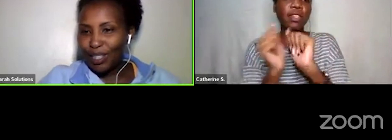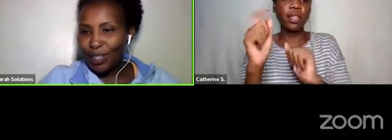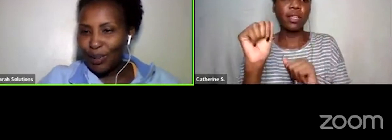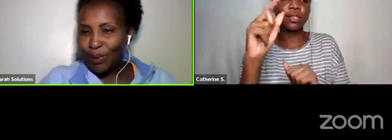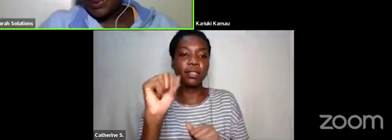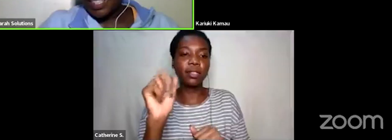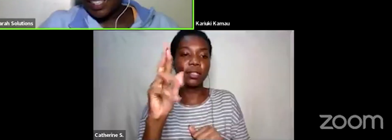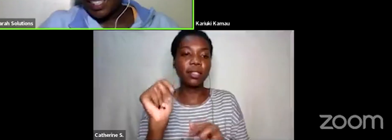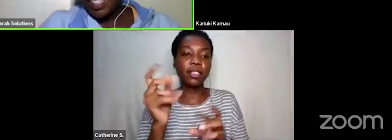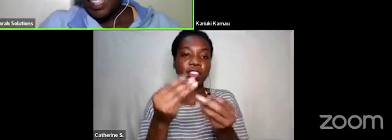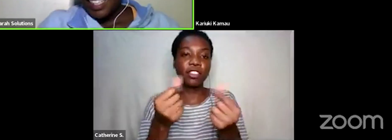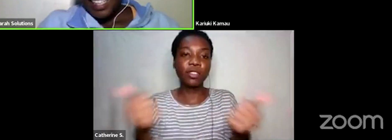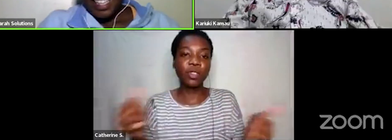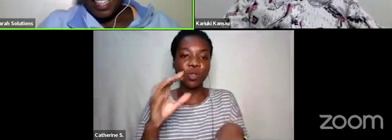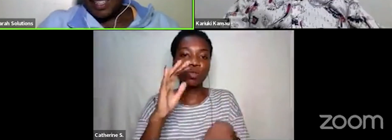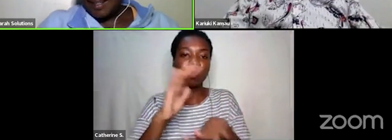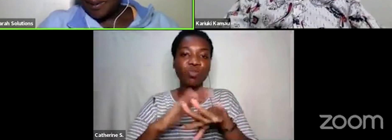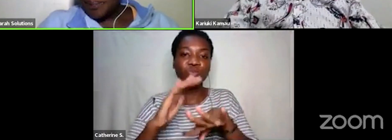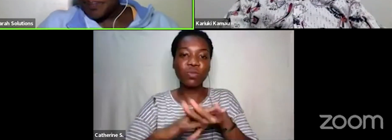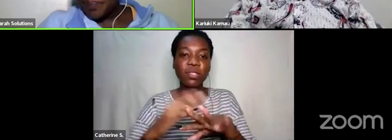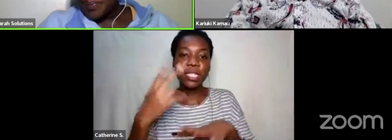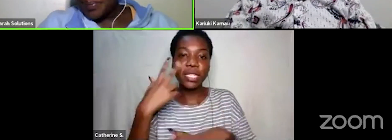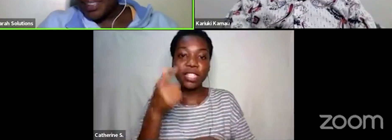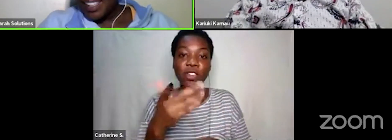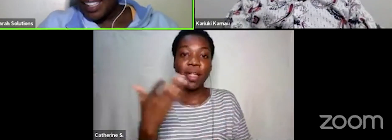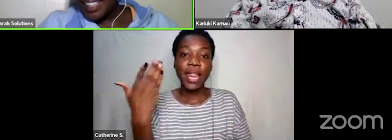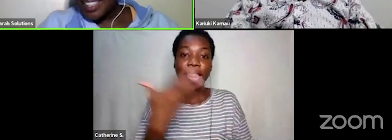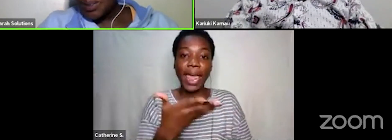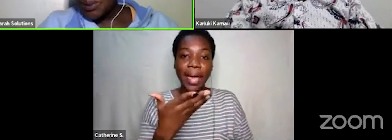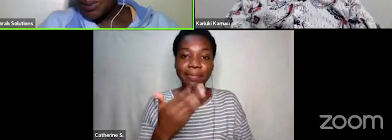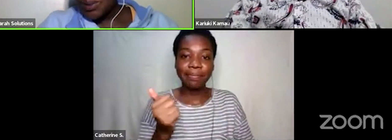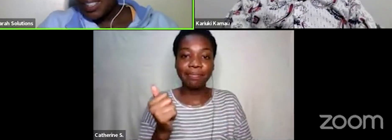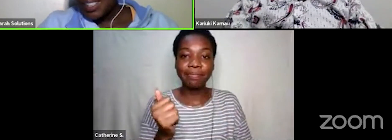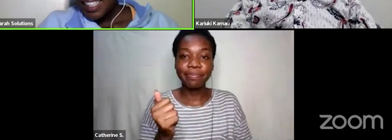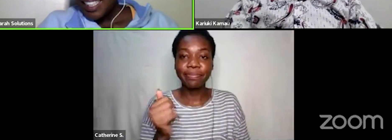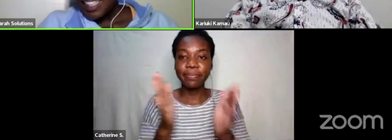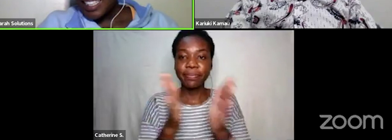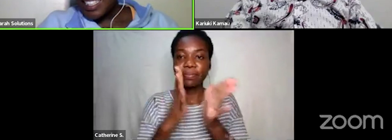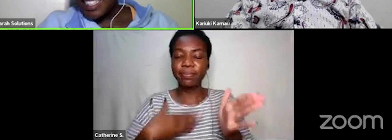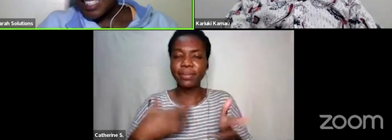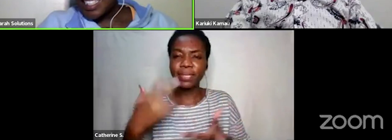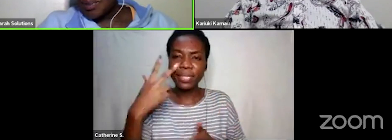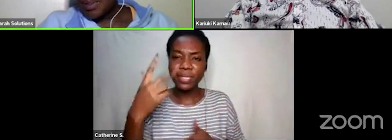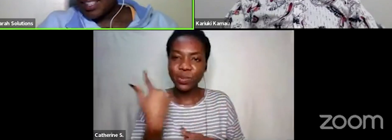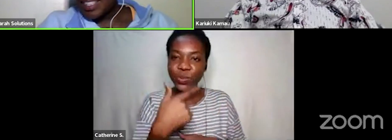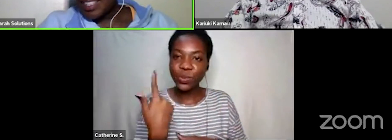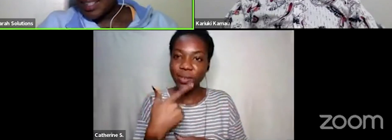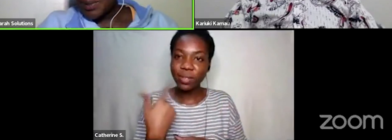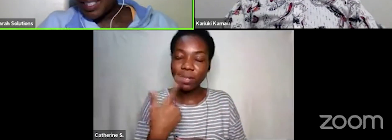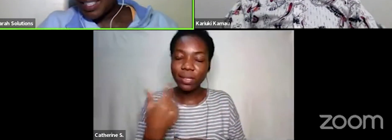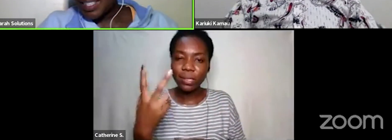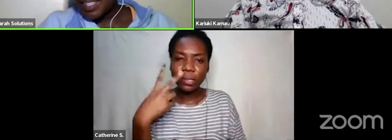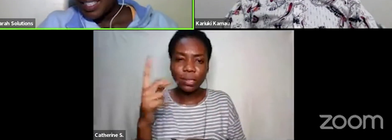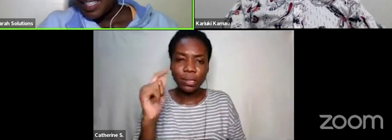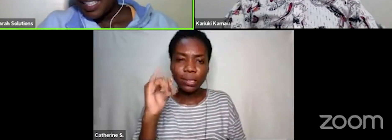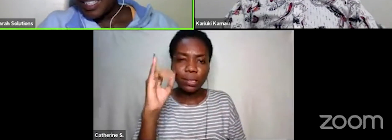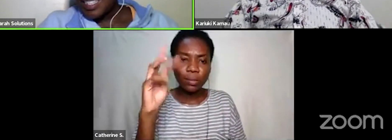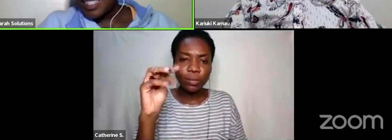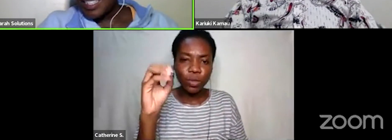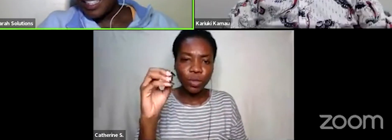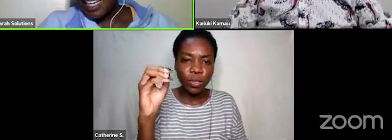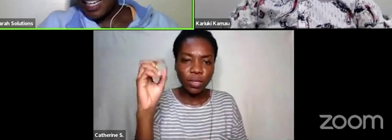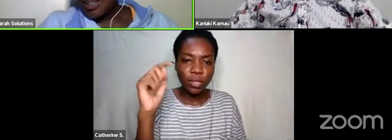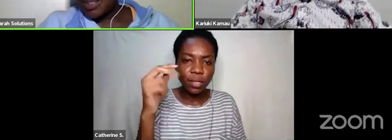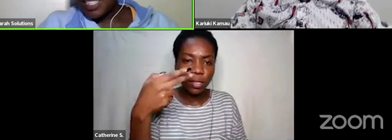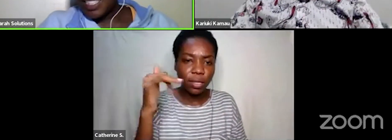good to see you here. I see who? I see Timothy, I see Chris, I